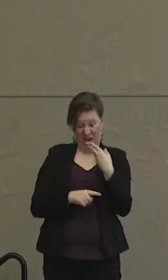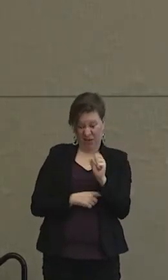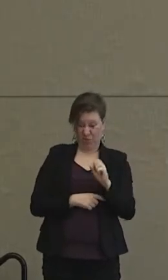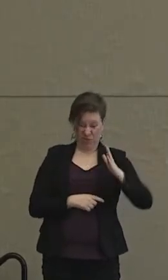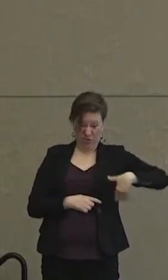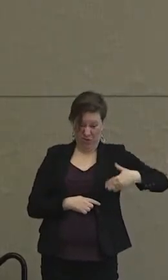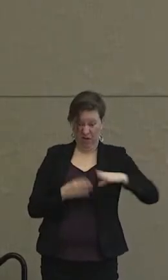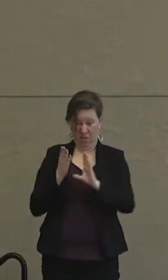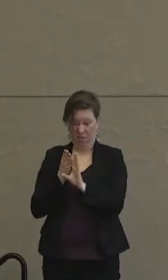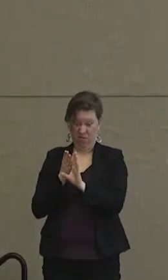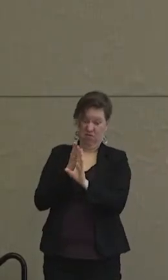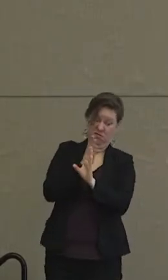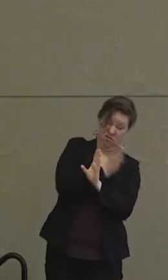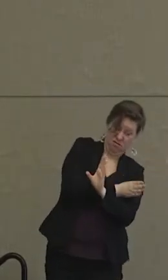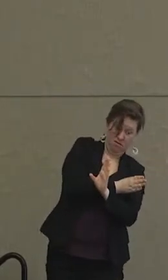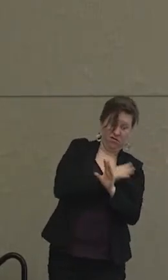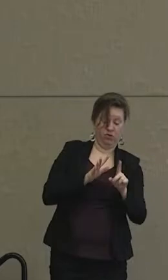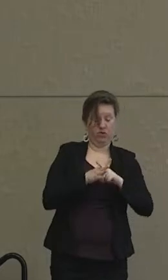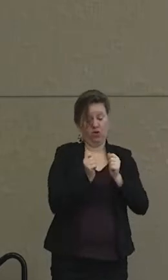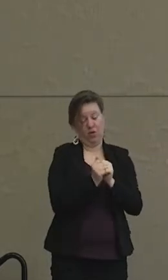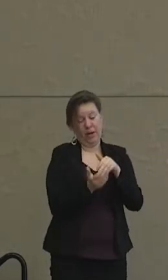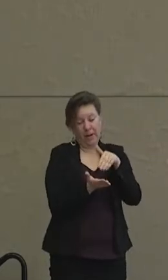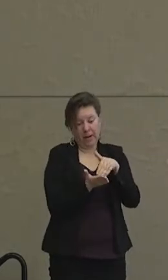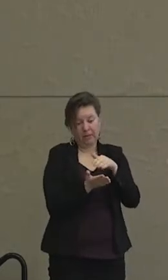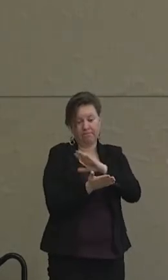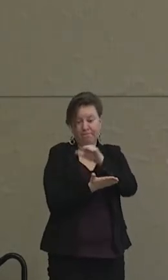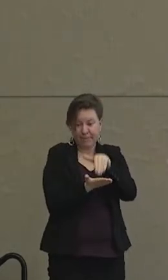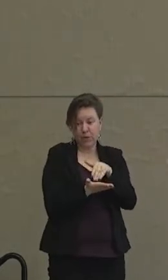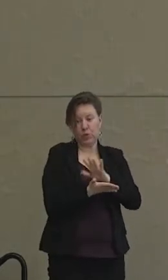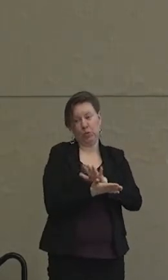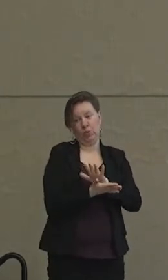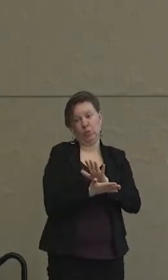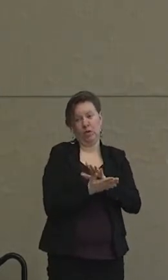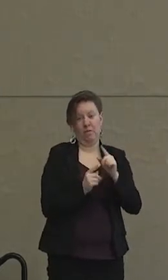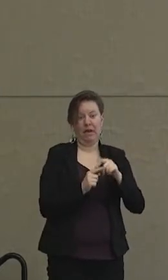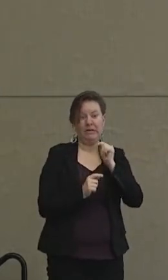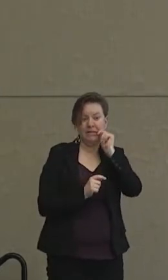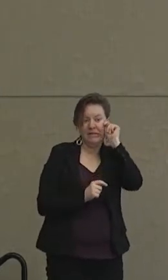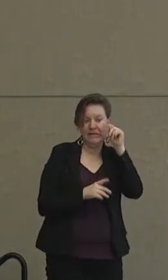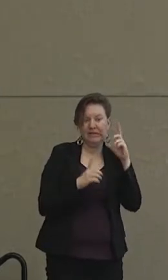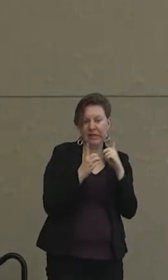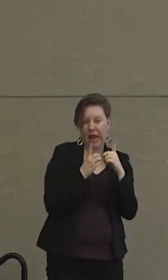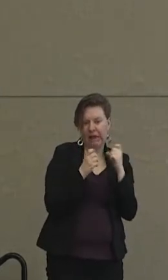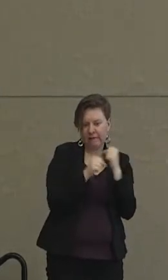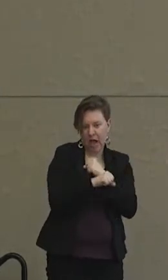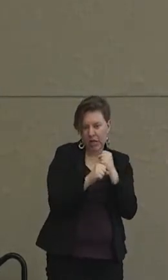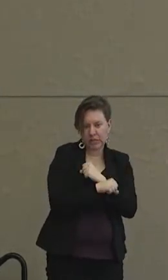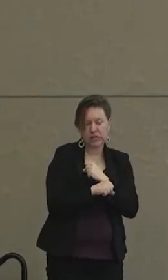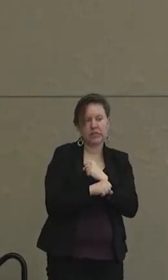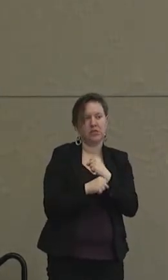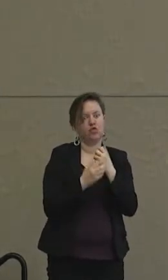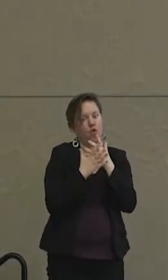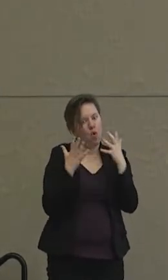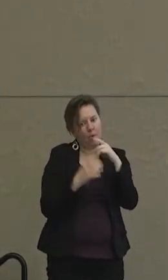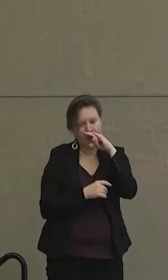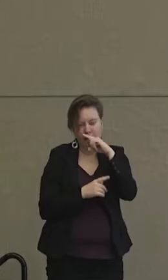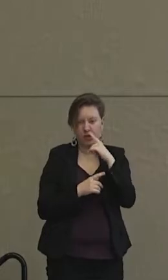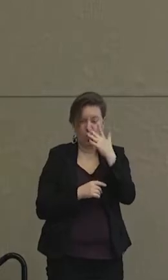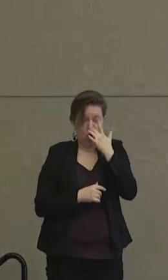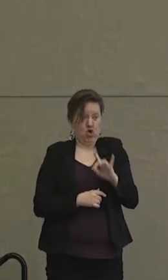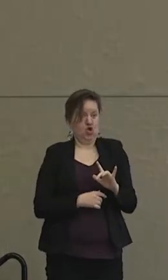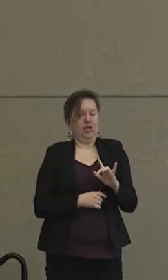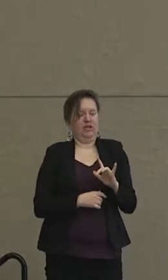too late. Started working in middle schools around teen dating violence. So many of kids'